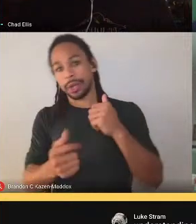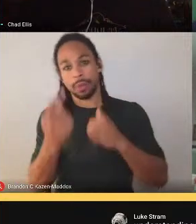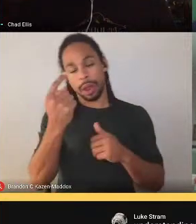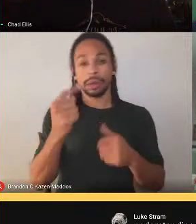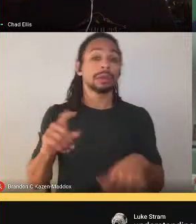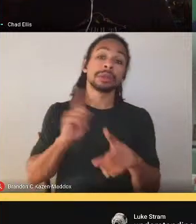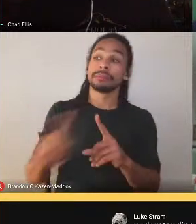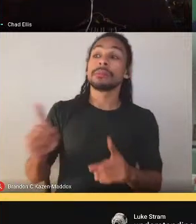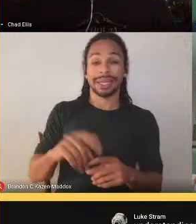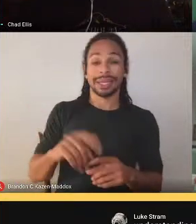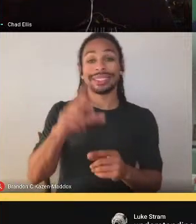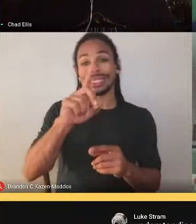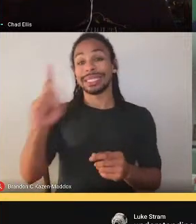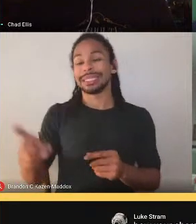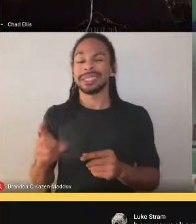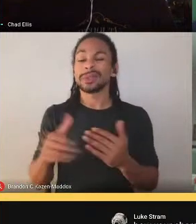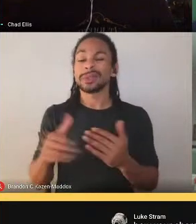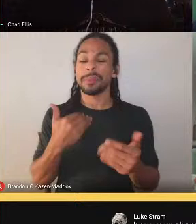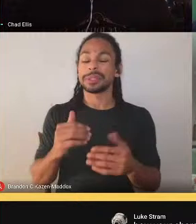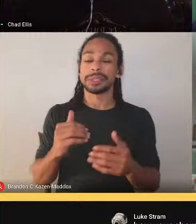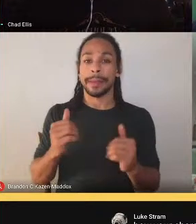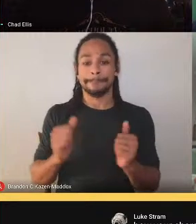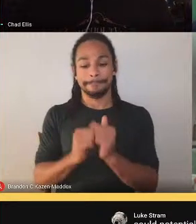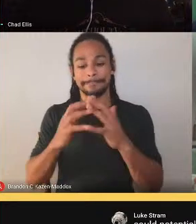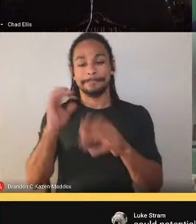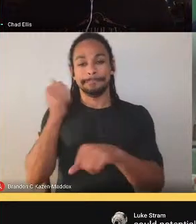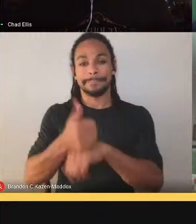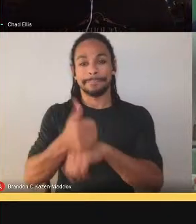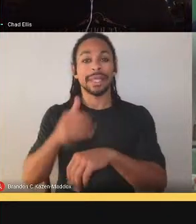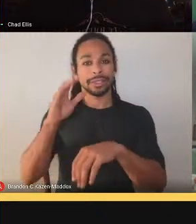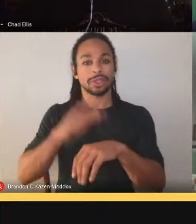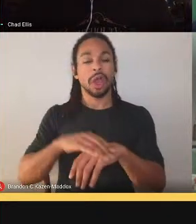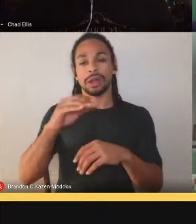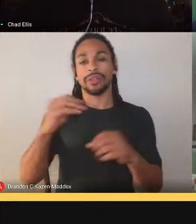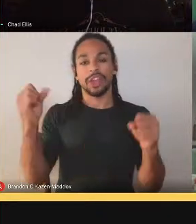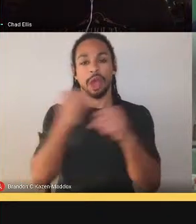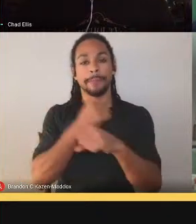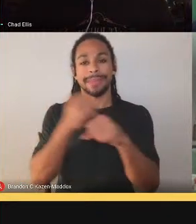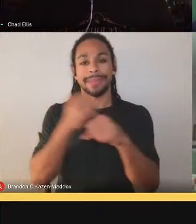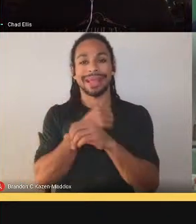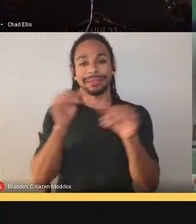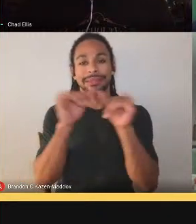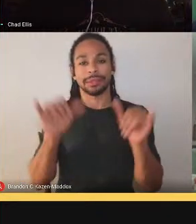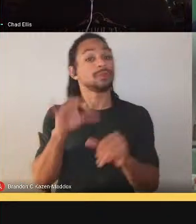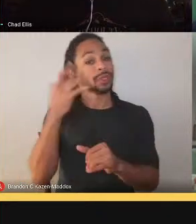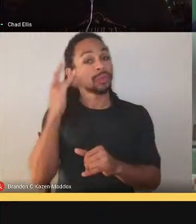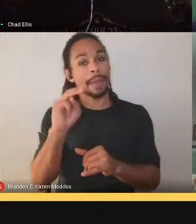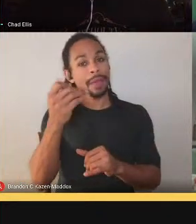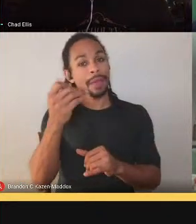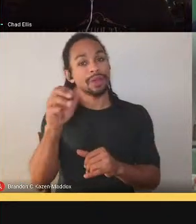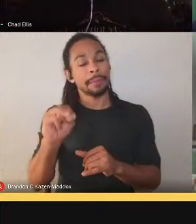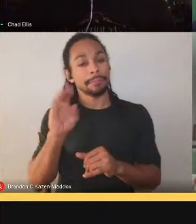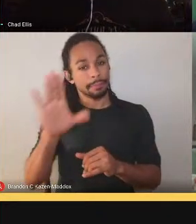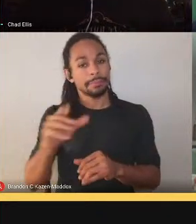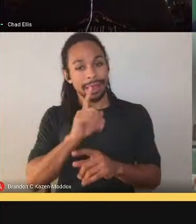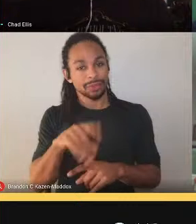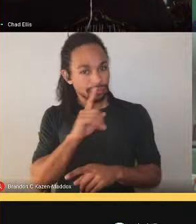and the skills right. are secondary, which is why Mariam's answer, I think, was kind of interesting about that. And that was what was running through my head when I